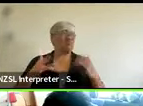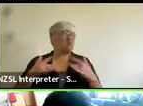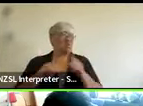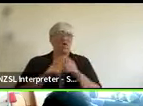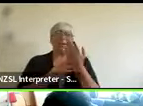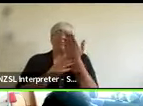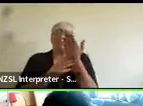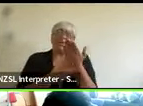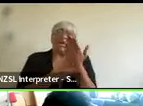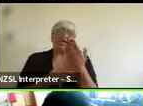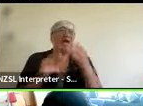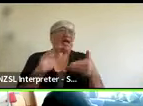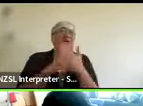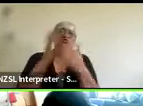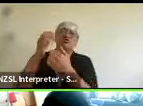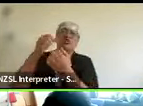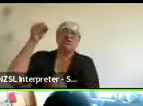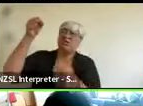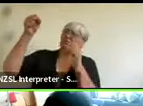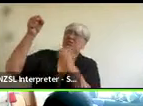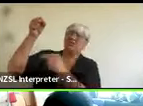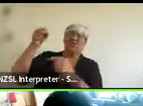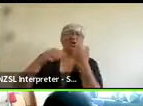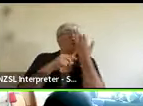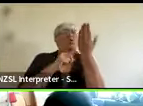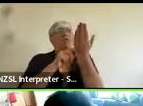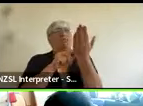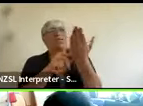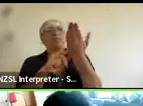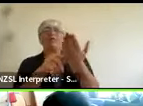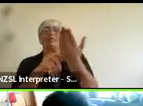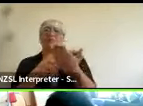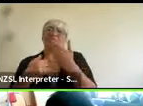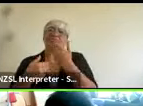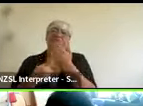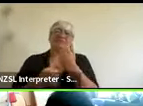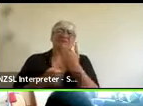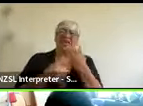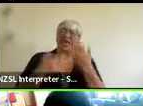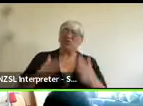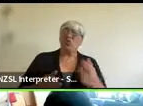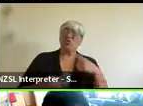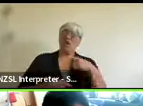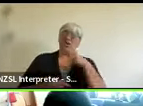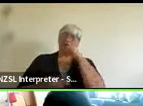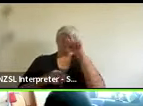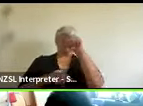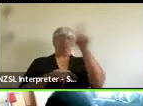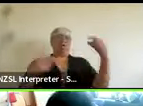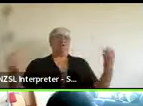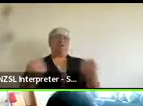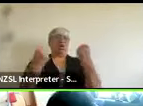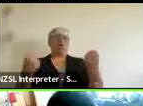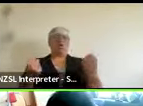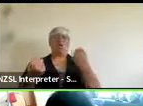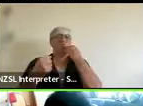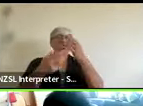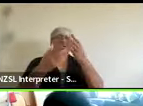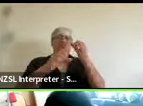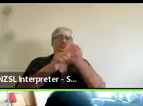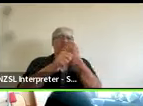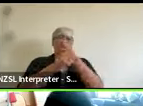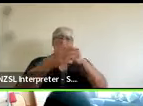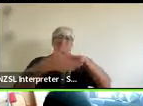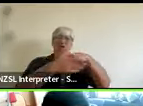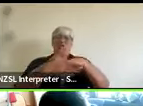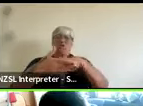rights under Te Tiriti o Waitangi repeatedly, simply because those in power place barriers in our way and